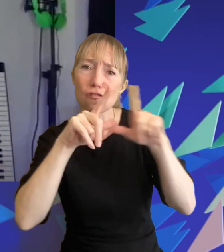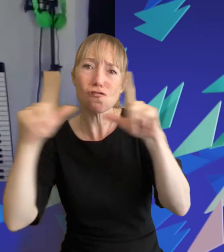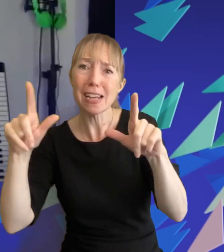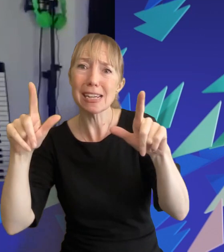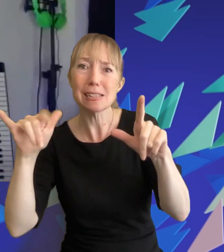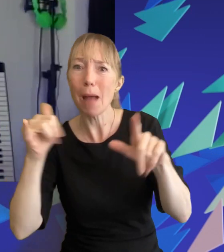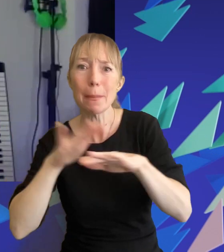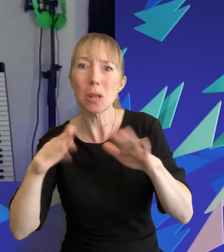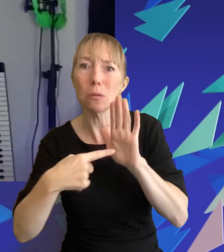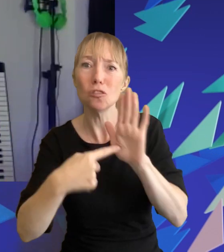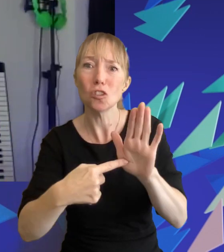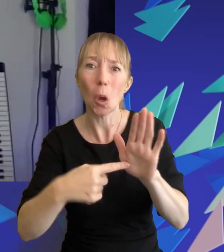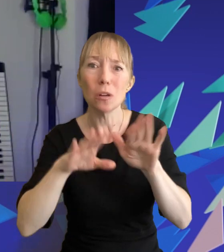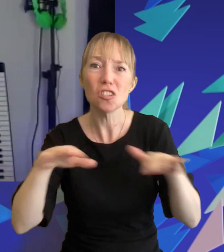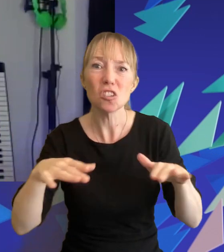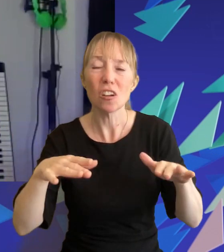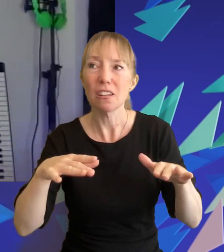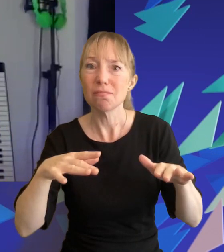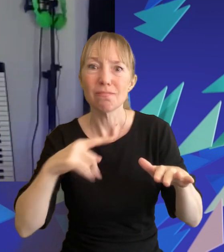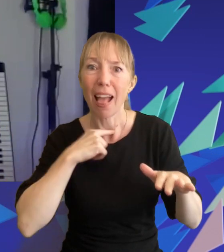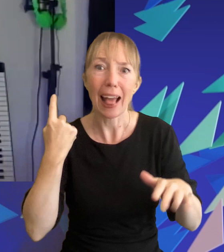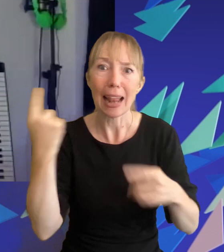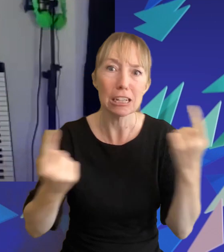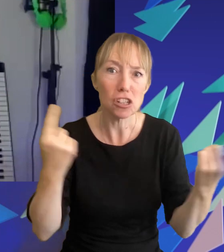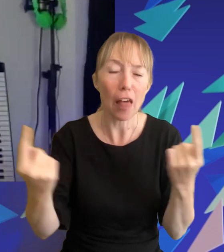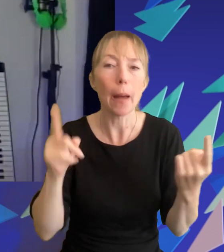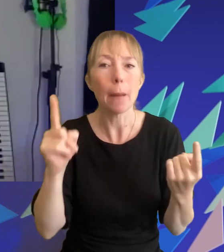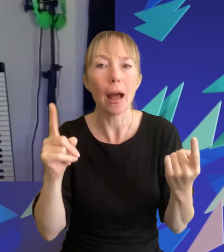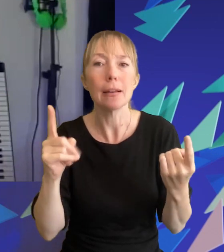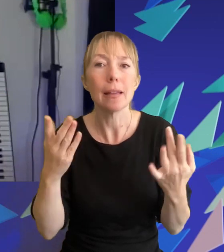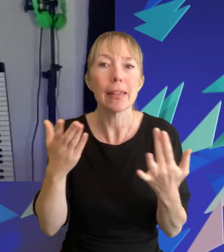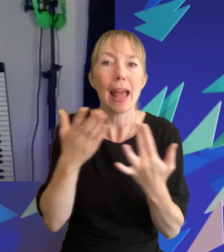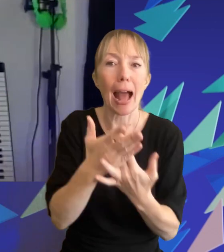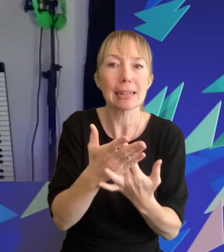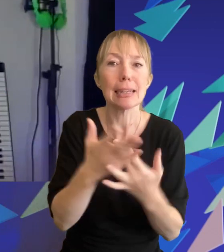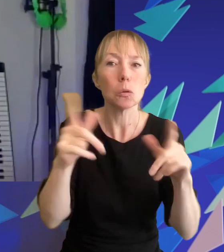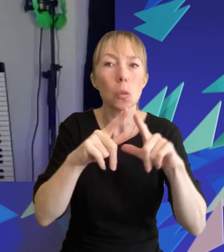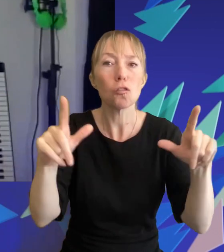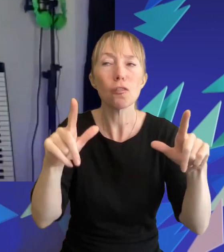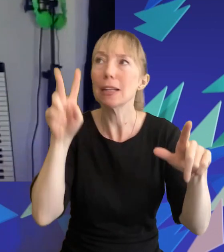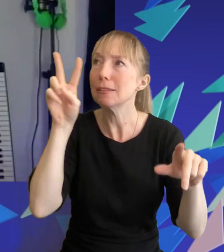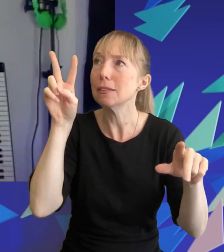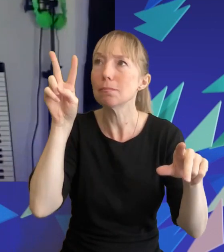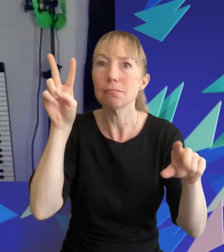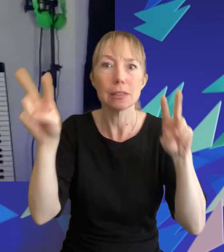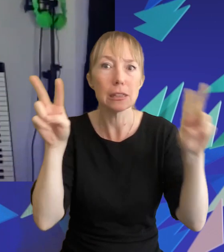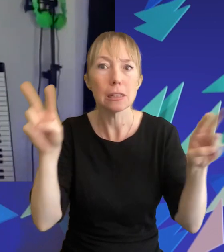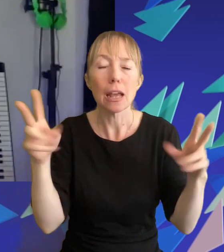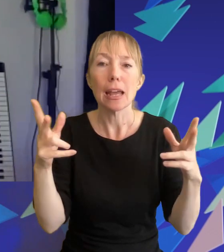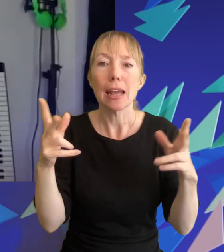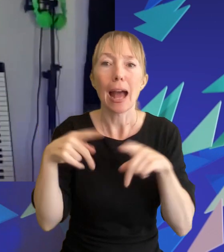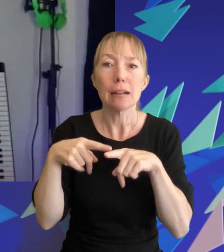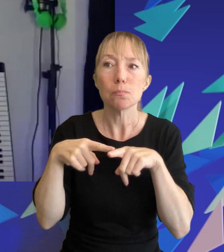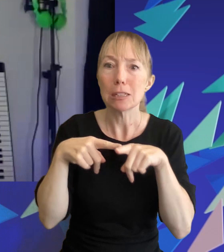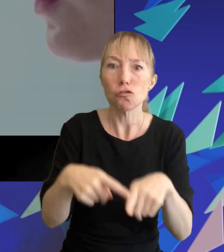to the death but um the access to the screens and that concept of being constantly tracked i mean